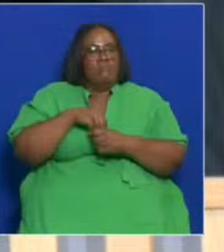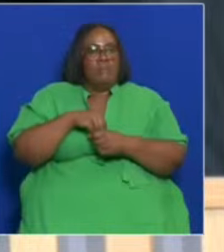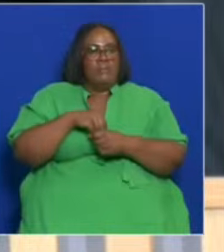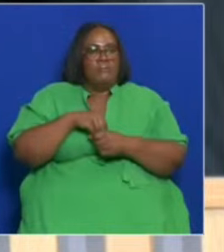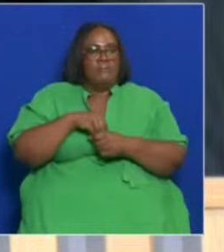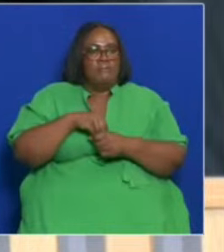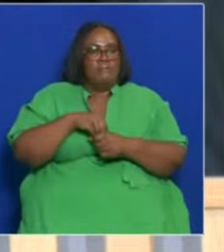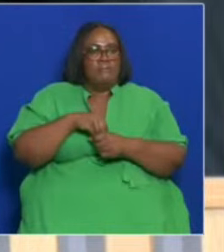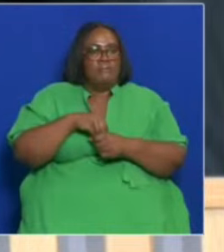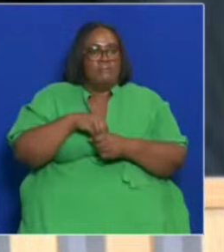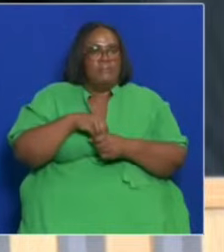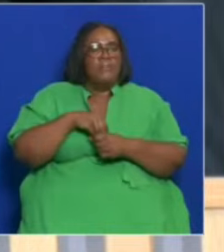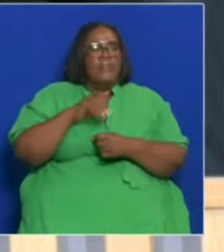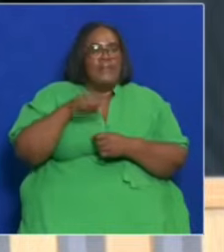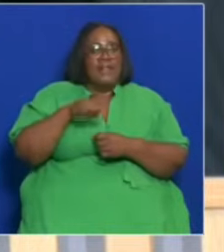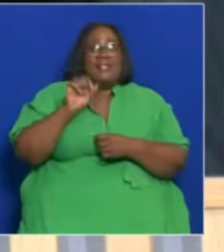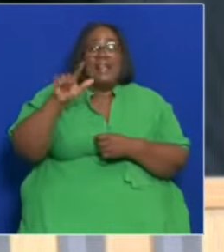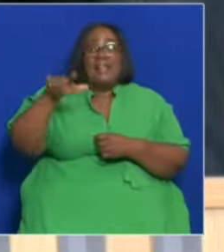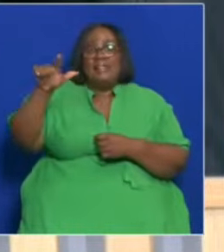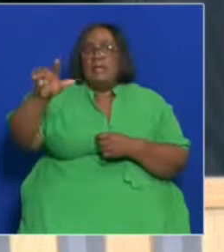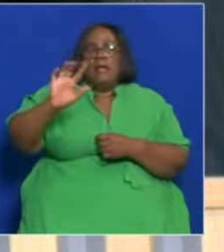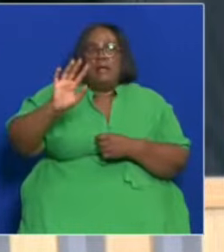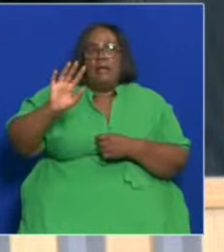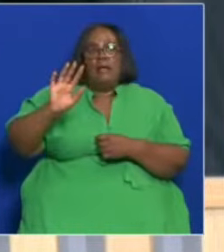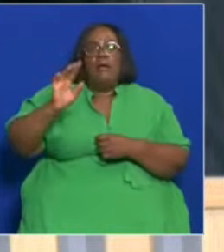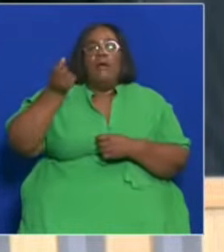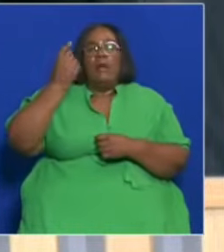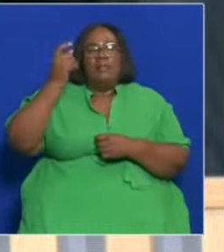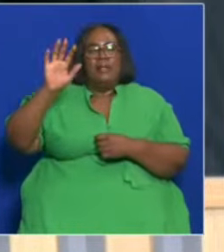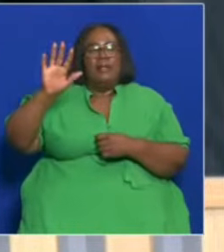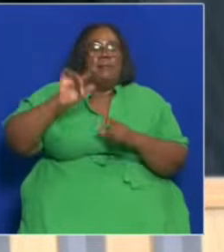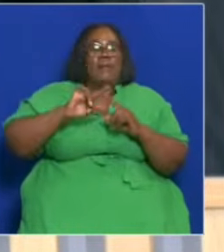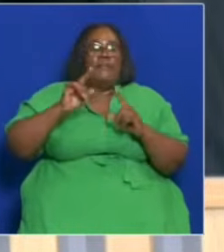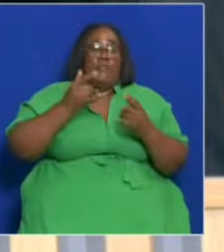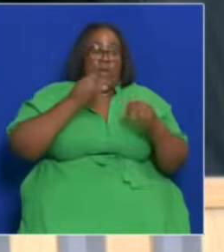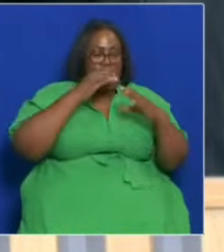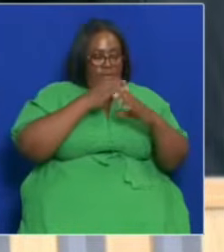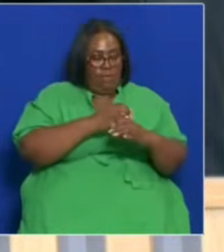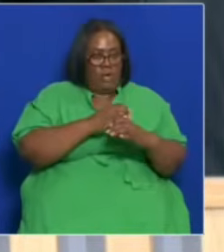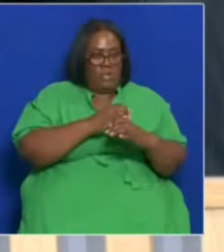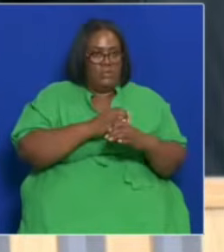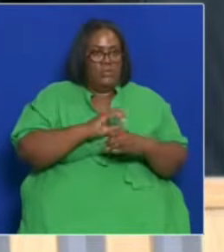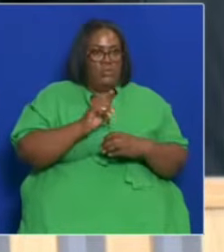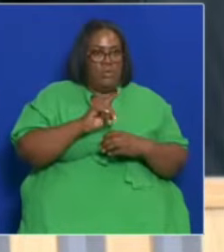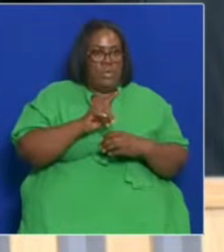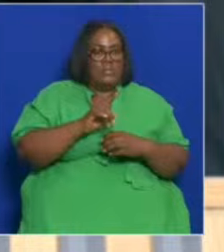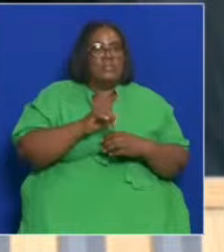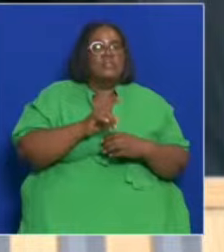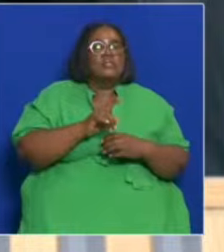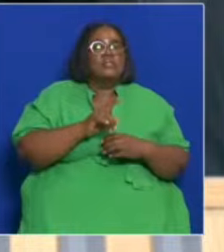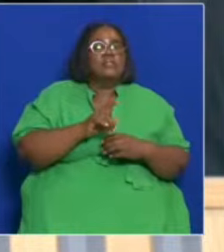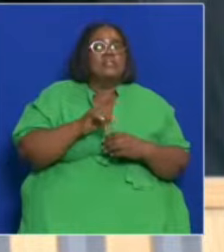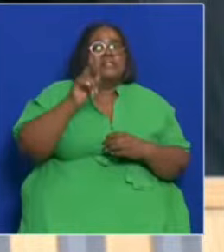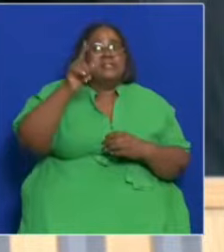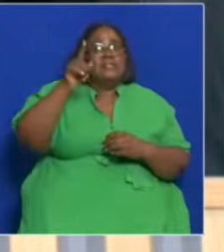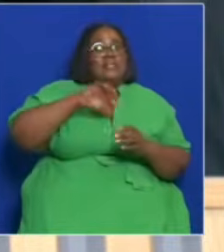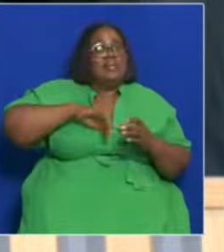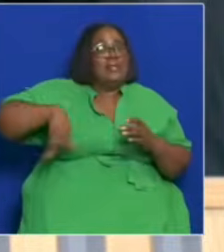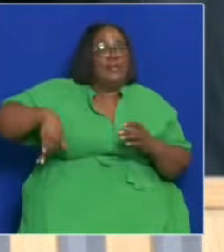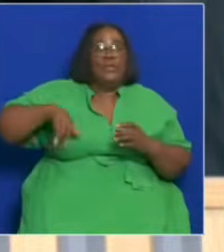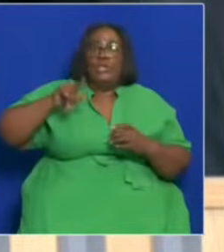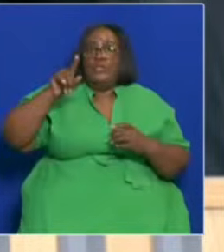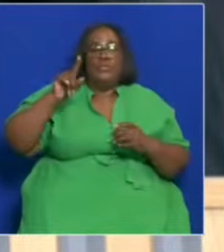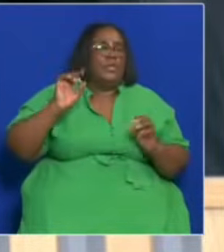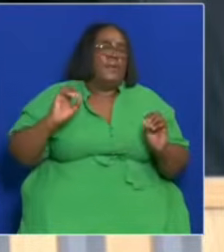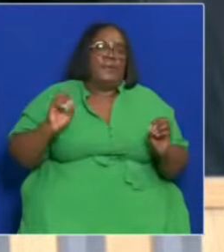we are not yet at how it plays out. We are at, this tells us she hadn't excluded you. So Yes, you, at this and point, you yes. do